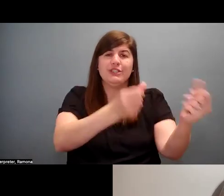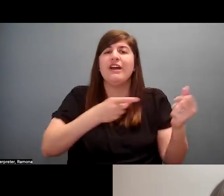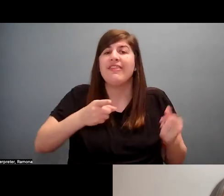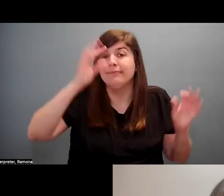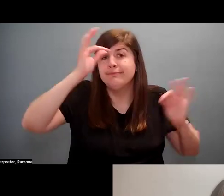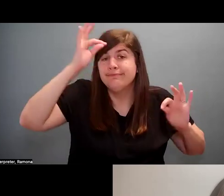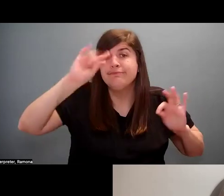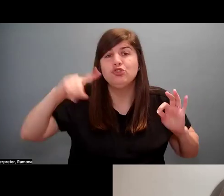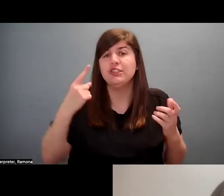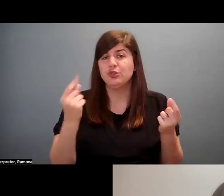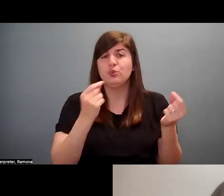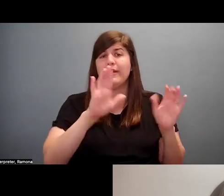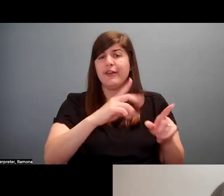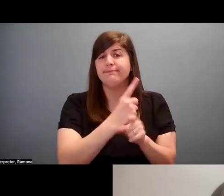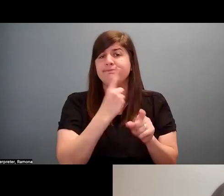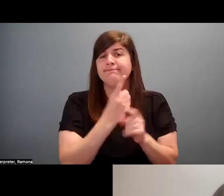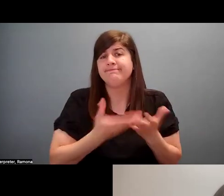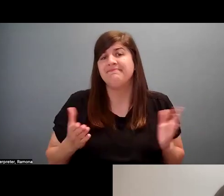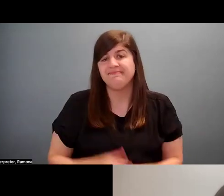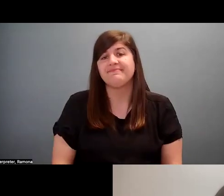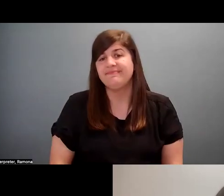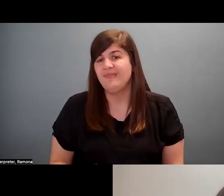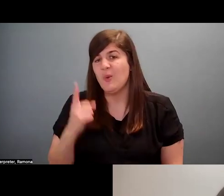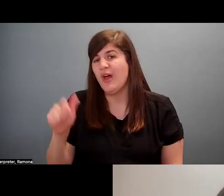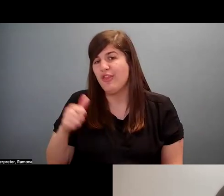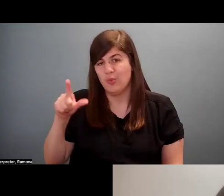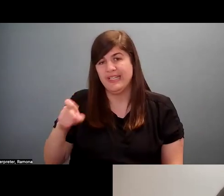They're just minding their own business. That's great. One of the other questions